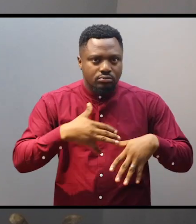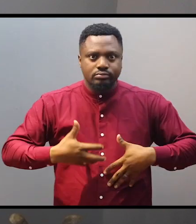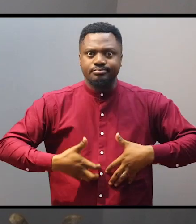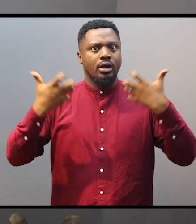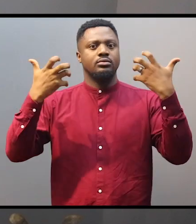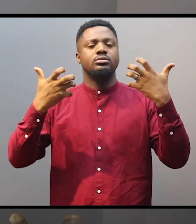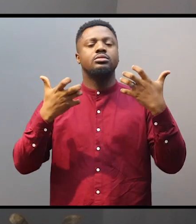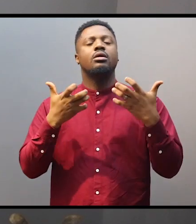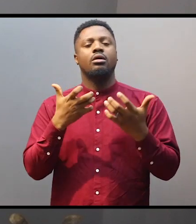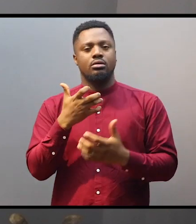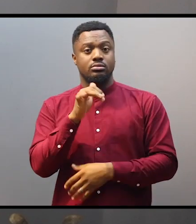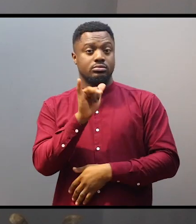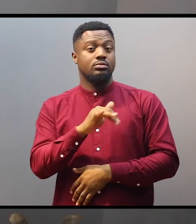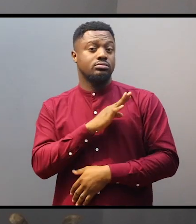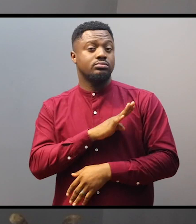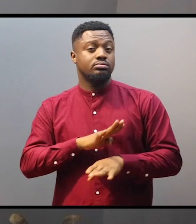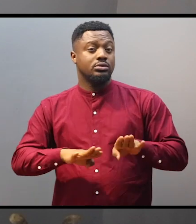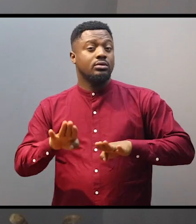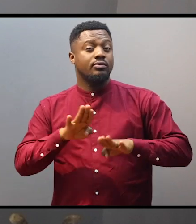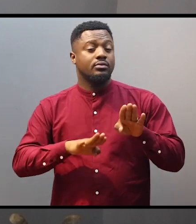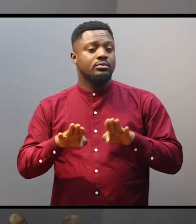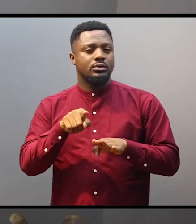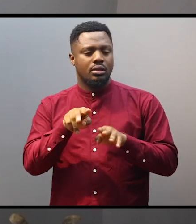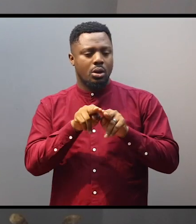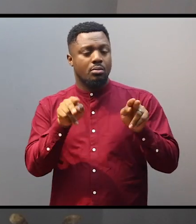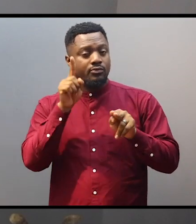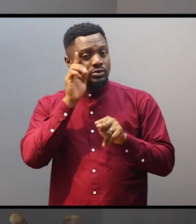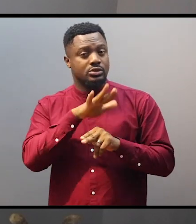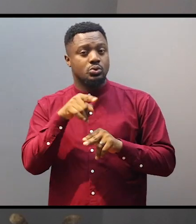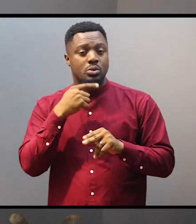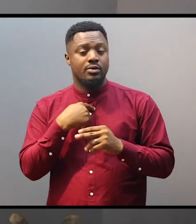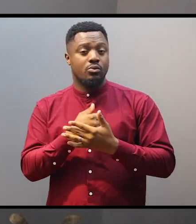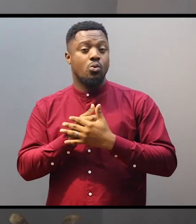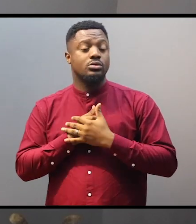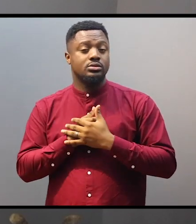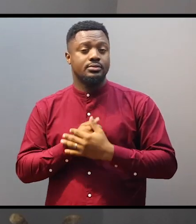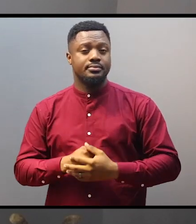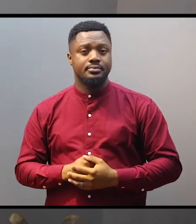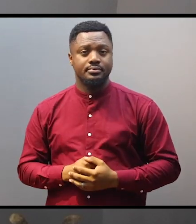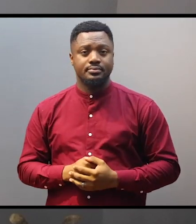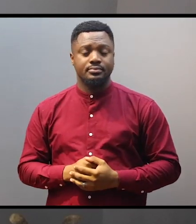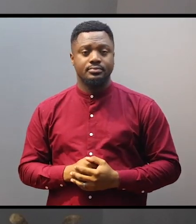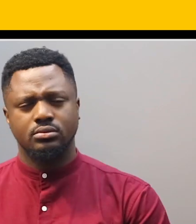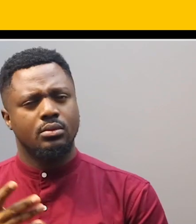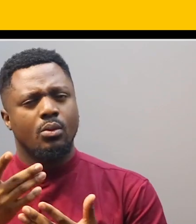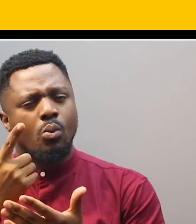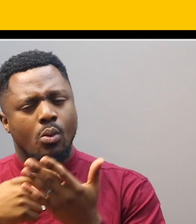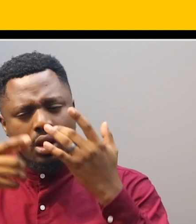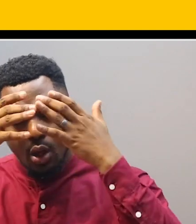these textures or sounds that is also normal for children their age.